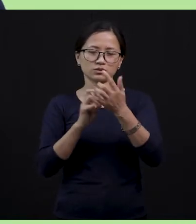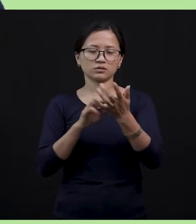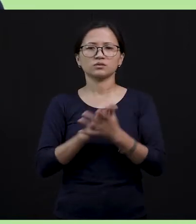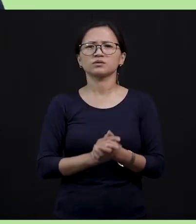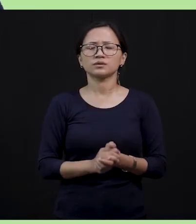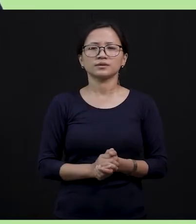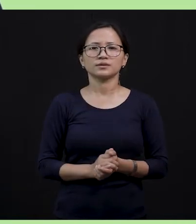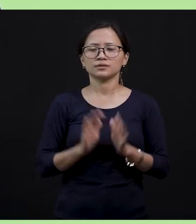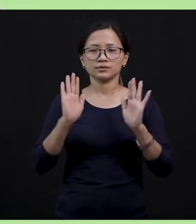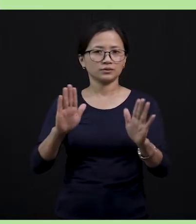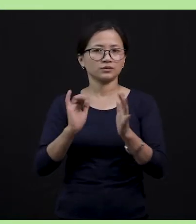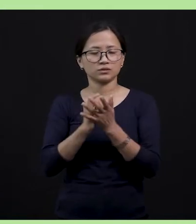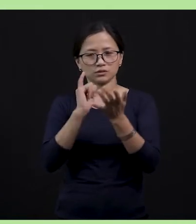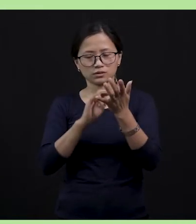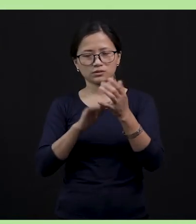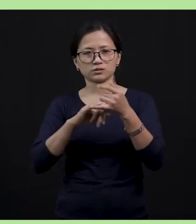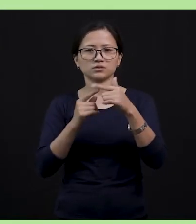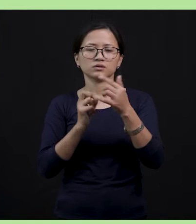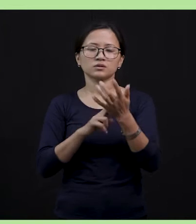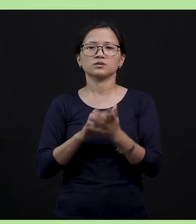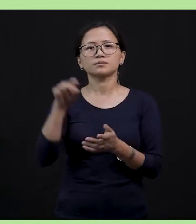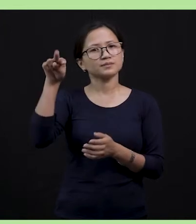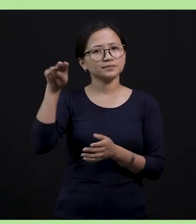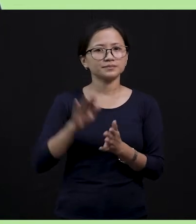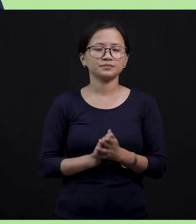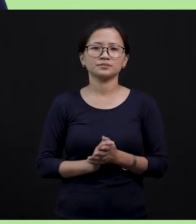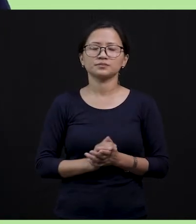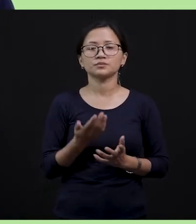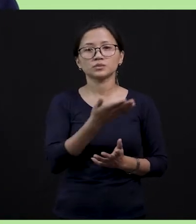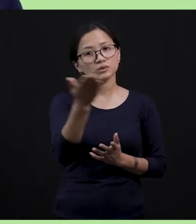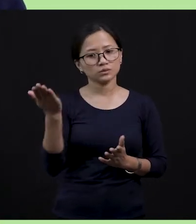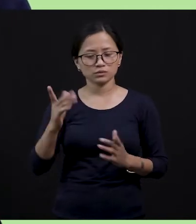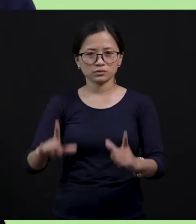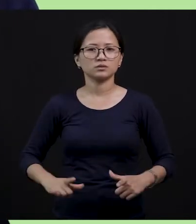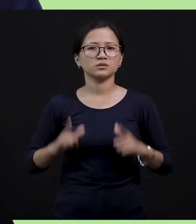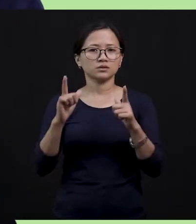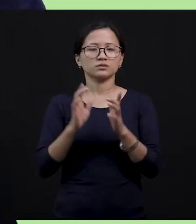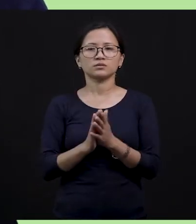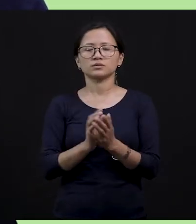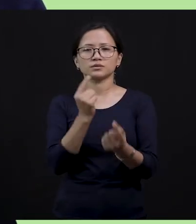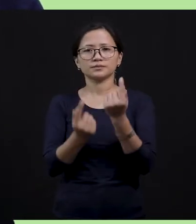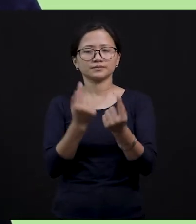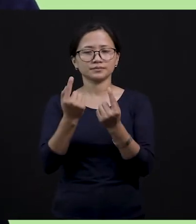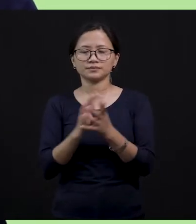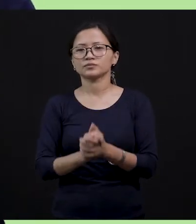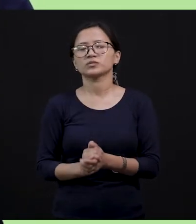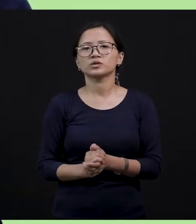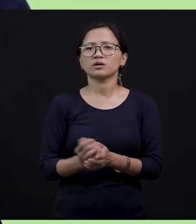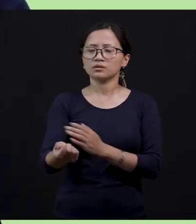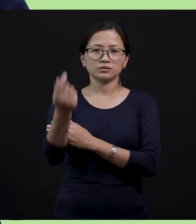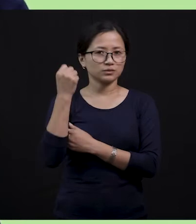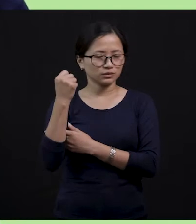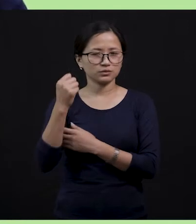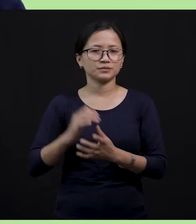you have these institutions in your country, it means you are living in a democracy. Let's find out what's